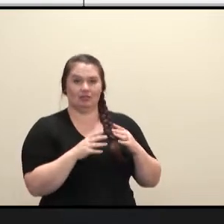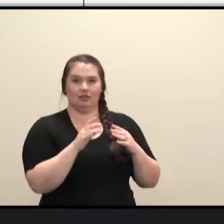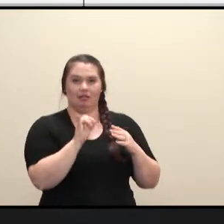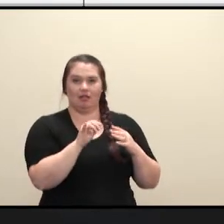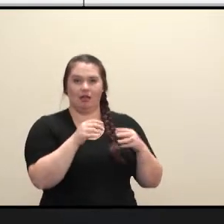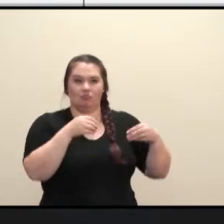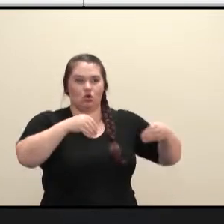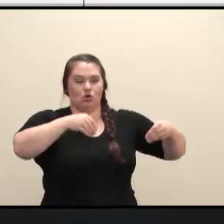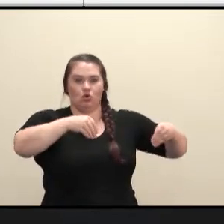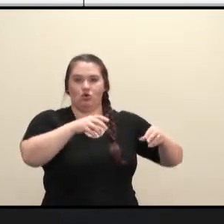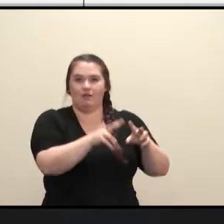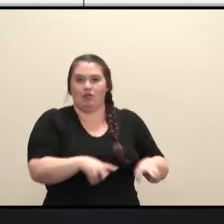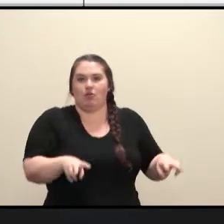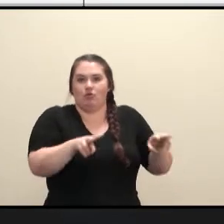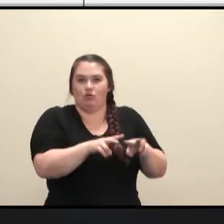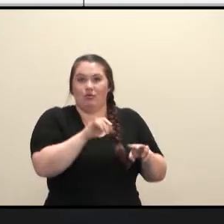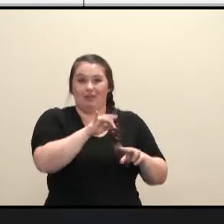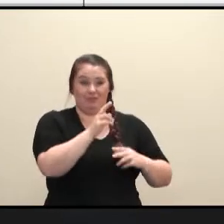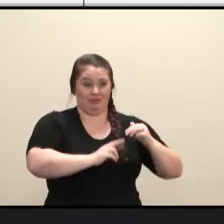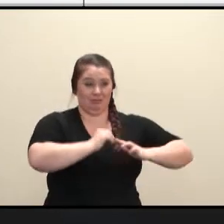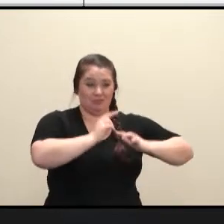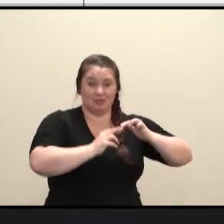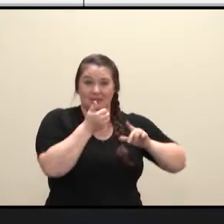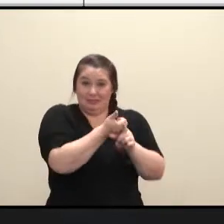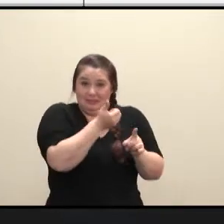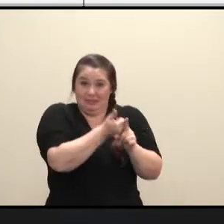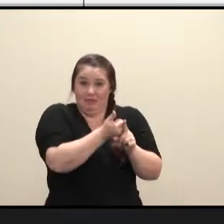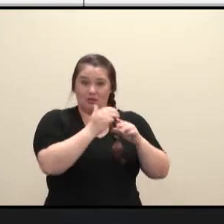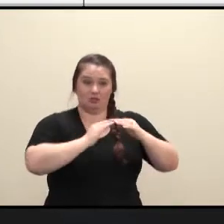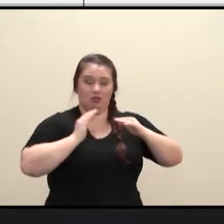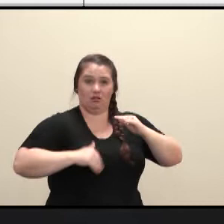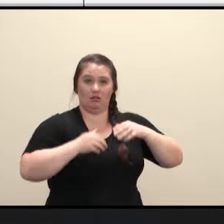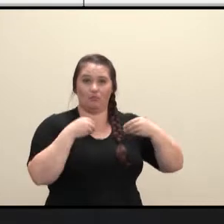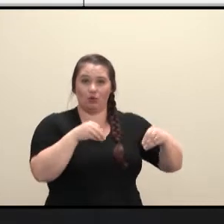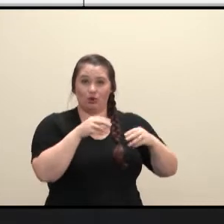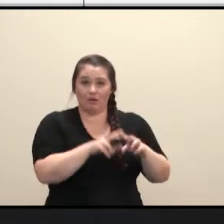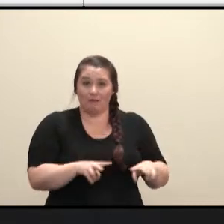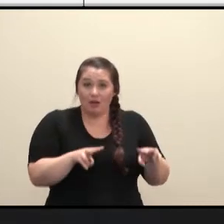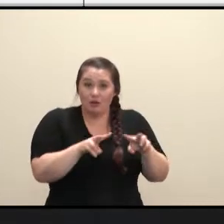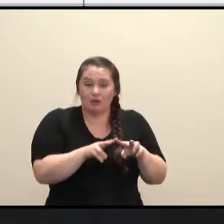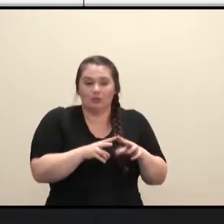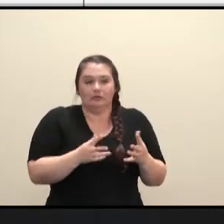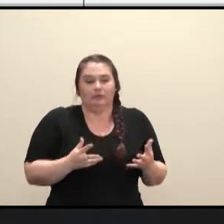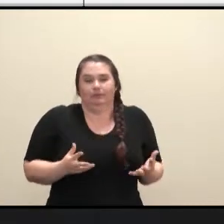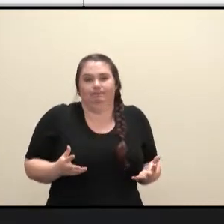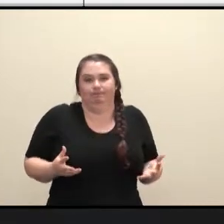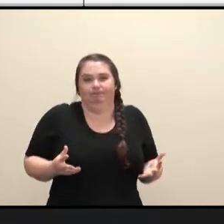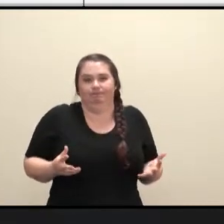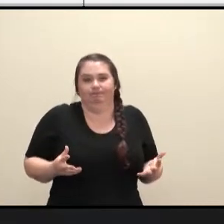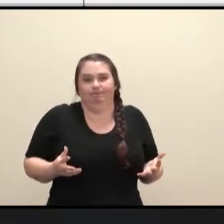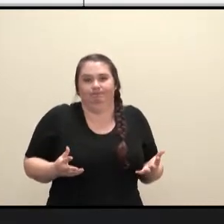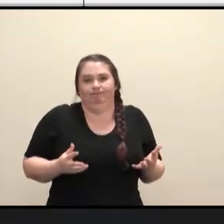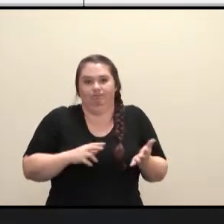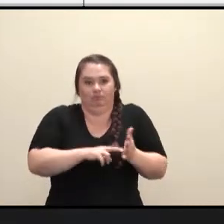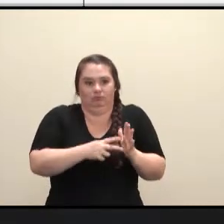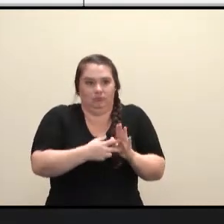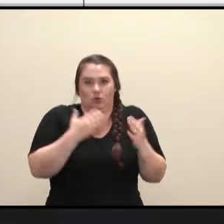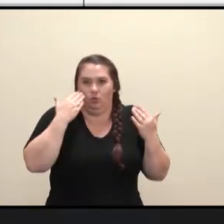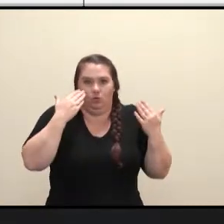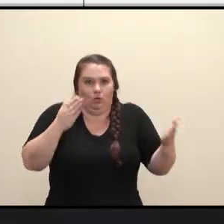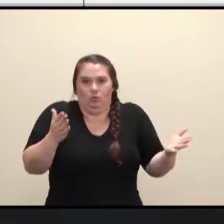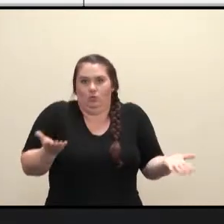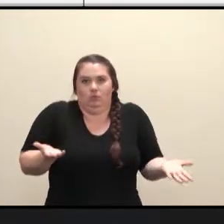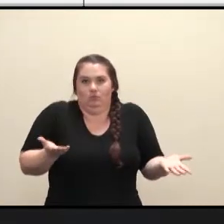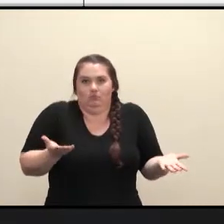law, if the properties are under market value, then they don't get, they don't award the appeal.